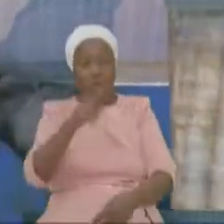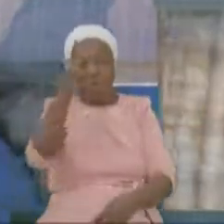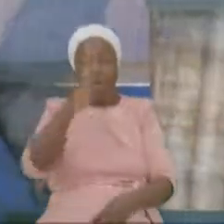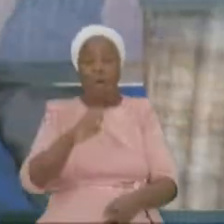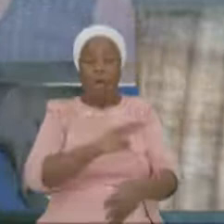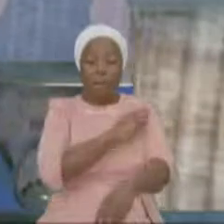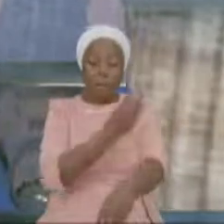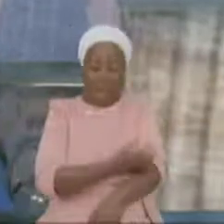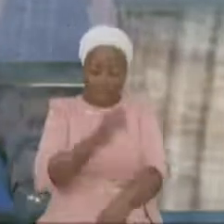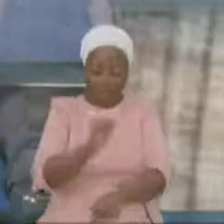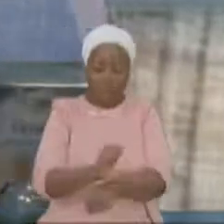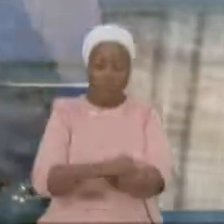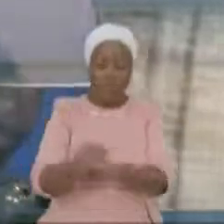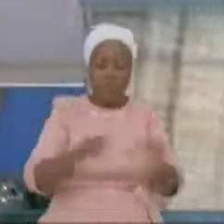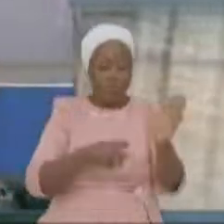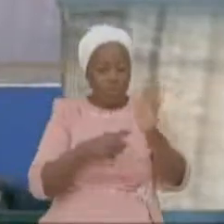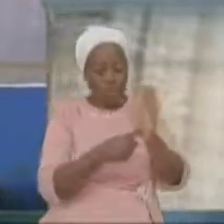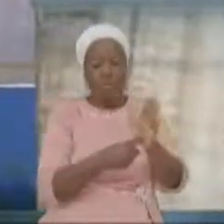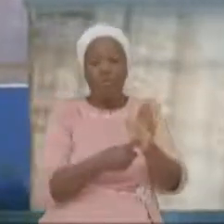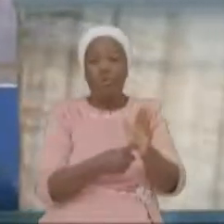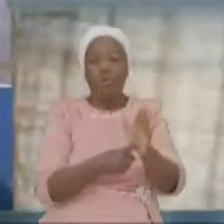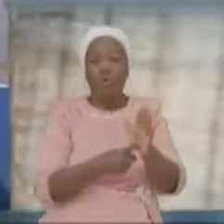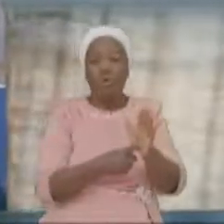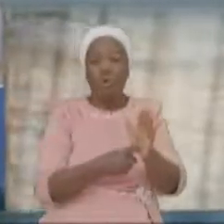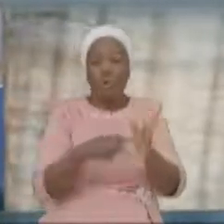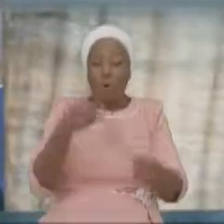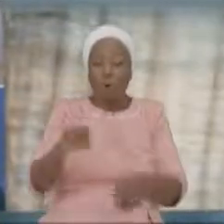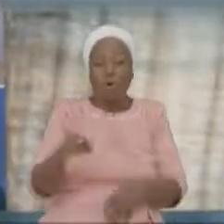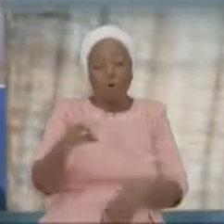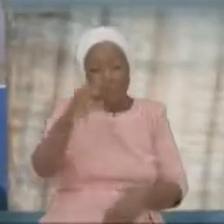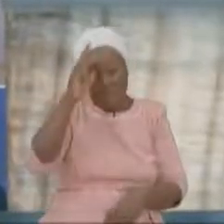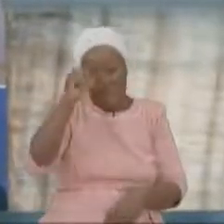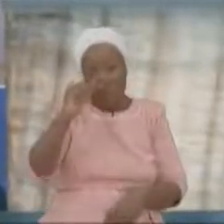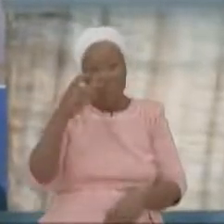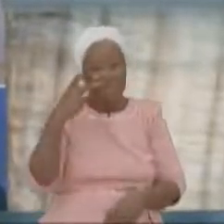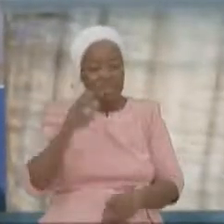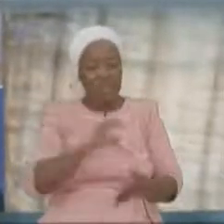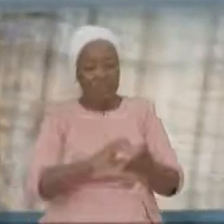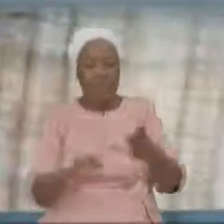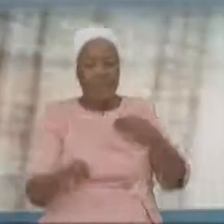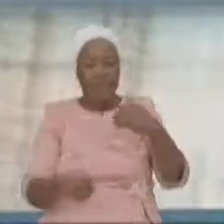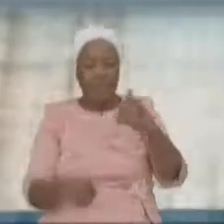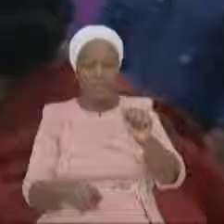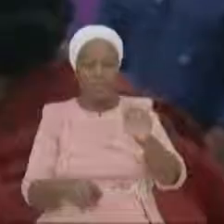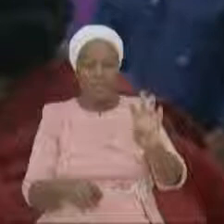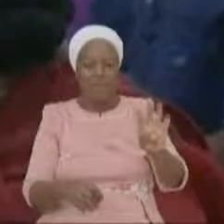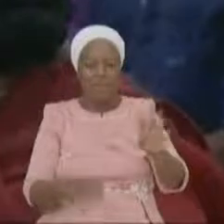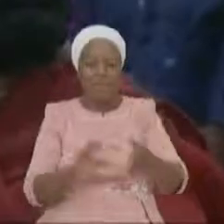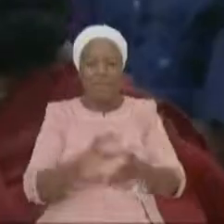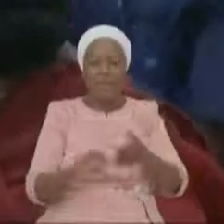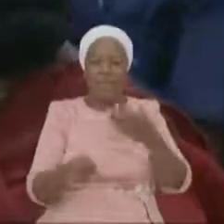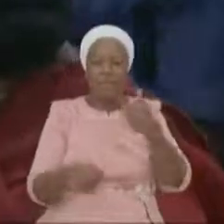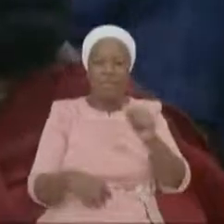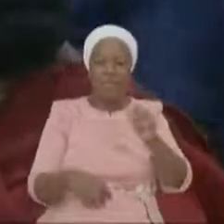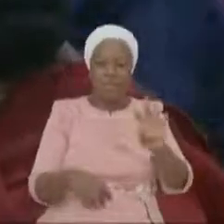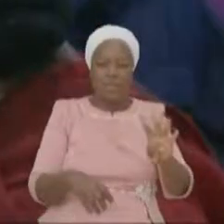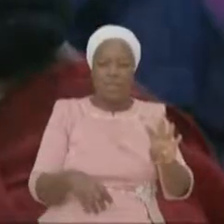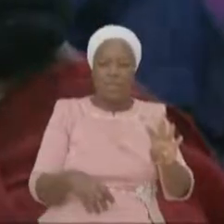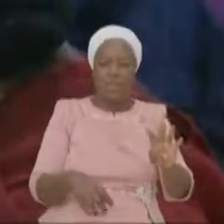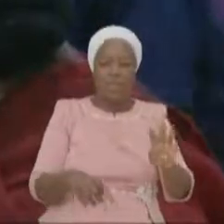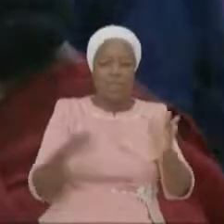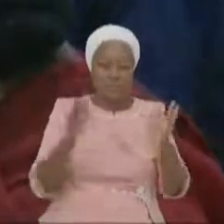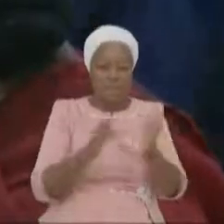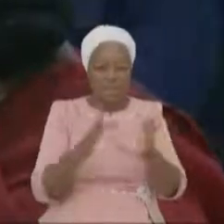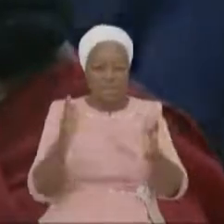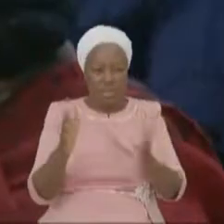do show forth of him. Look at what verse 14. In verse 14,